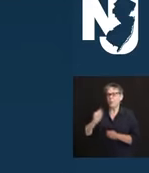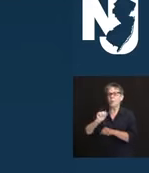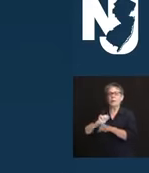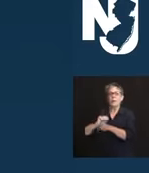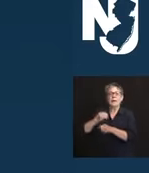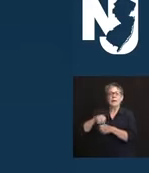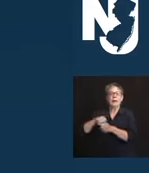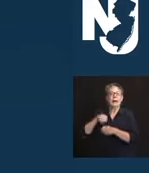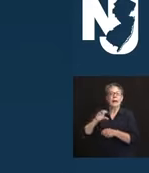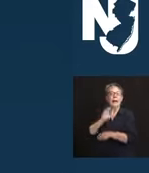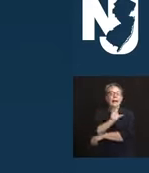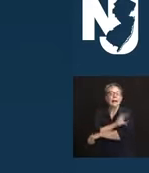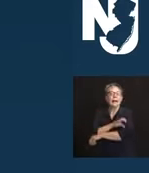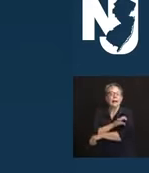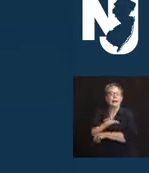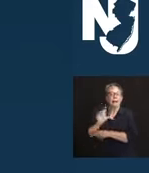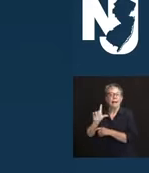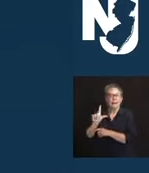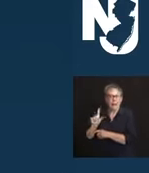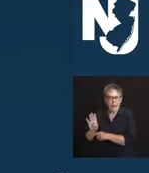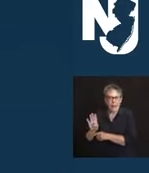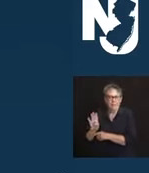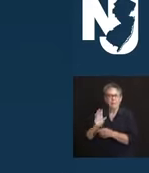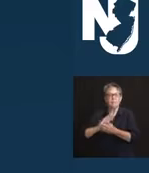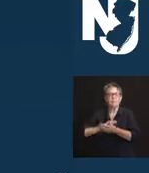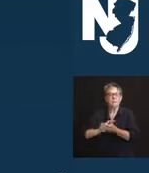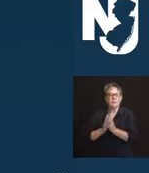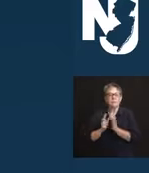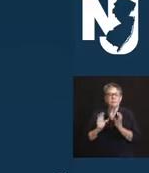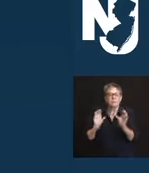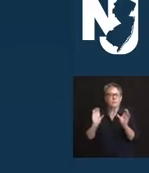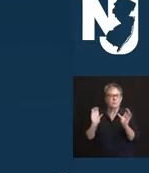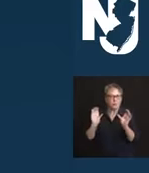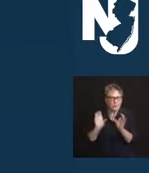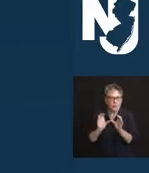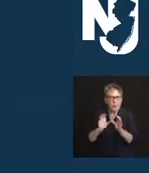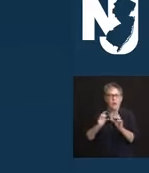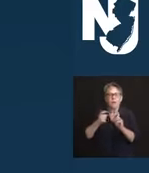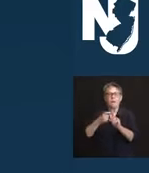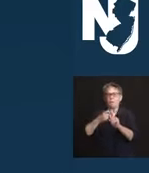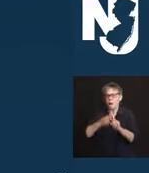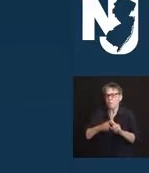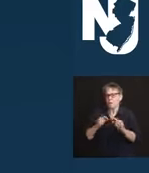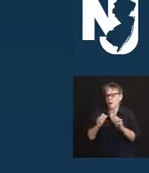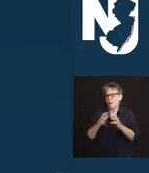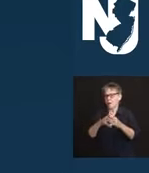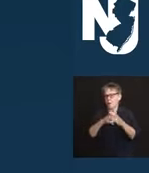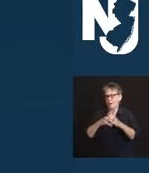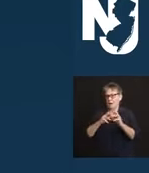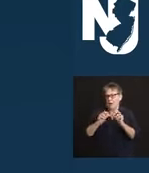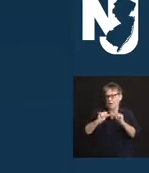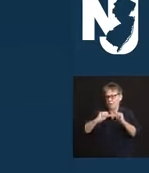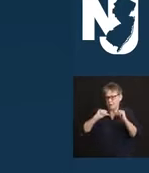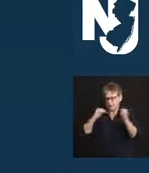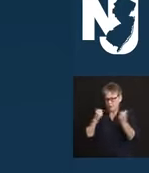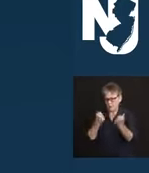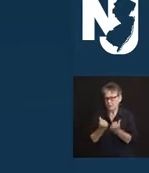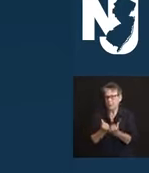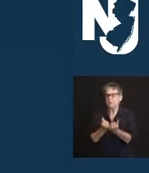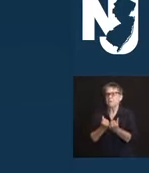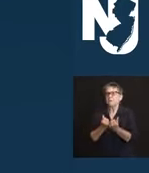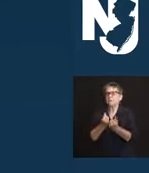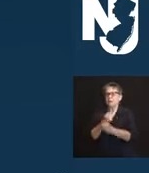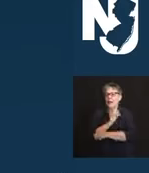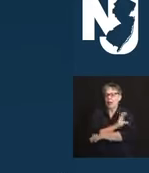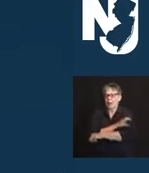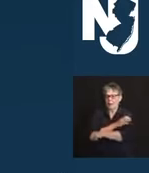the American Society for Clinical Pathology. For the past 11 years, he worked in the lab and hematology department